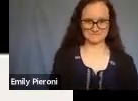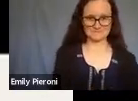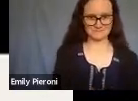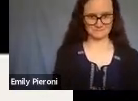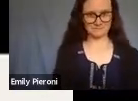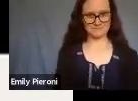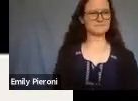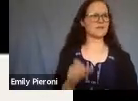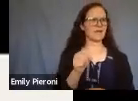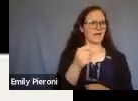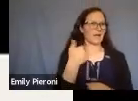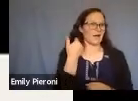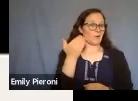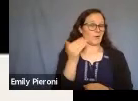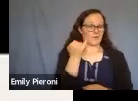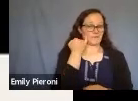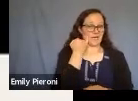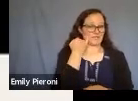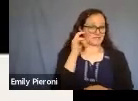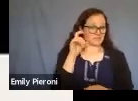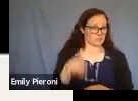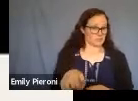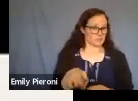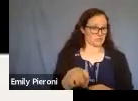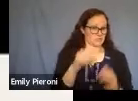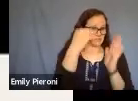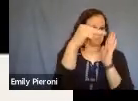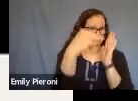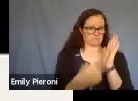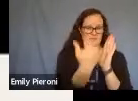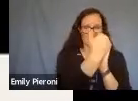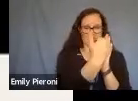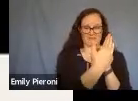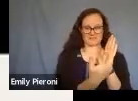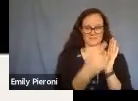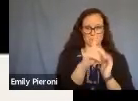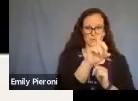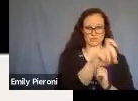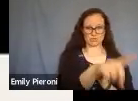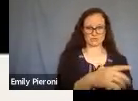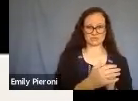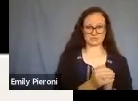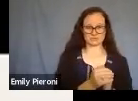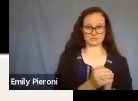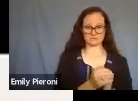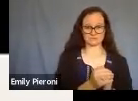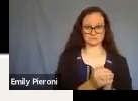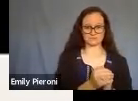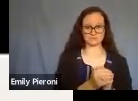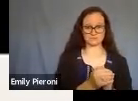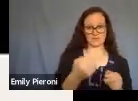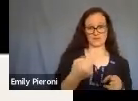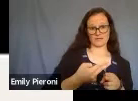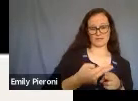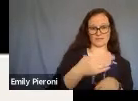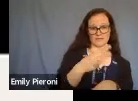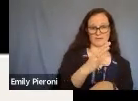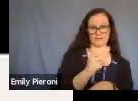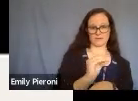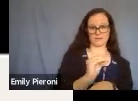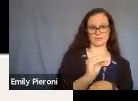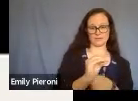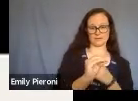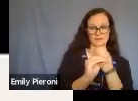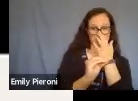Yeah, I don't know if I should just go down the list here with the questions. Like, the name of the company for the hoop houses that we've